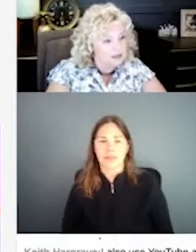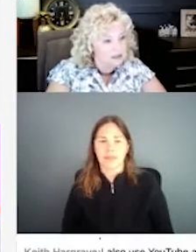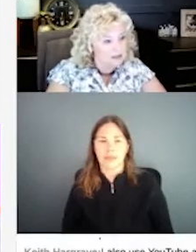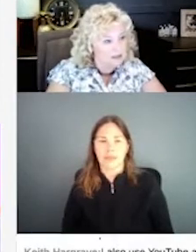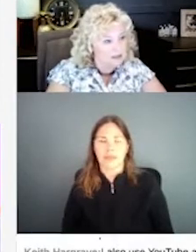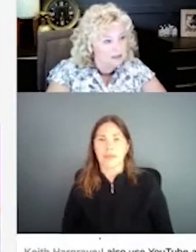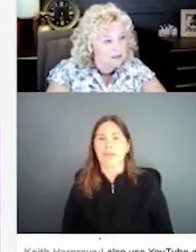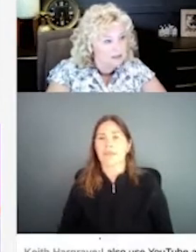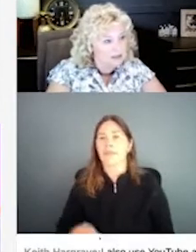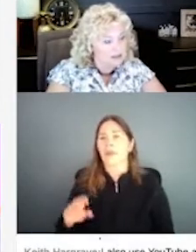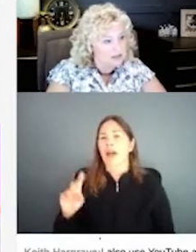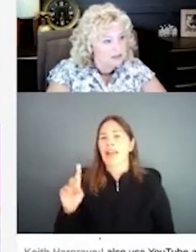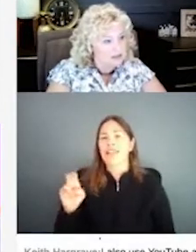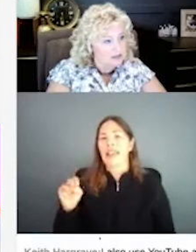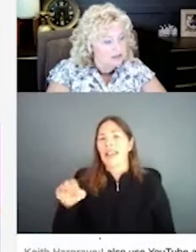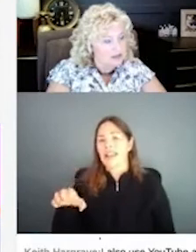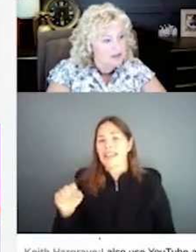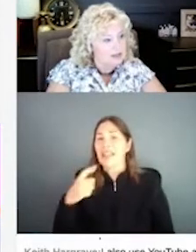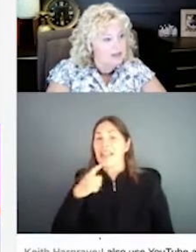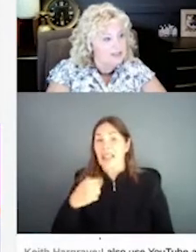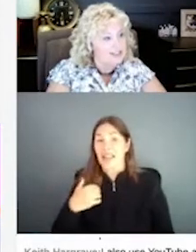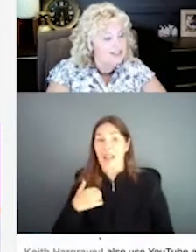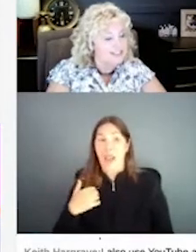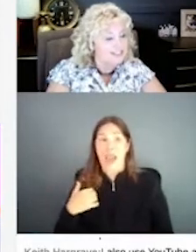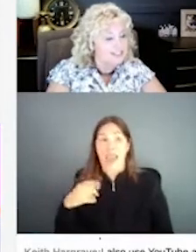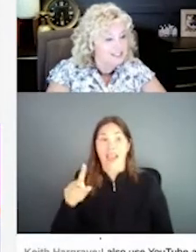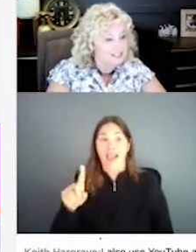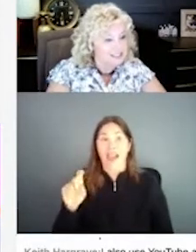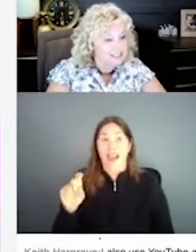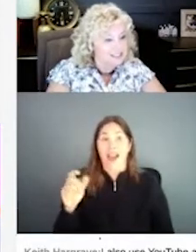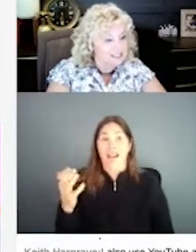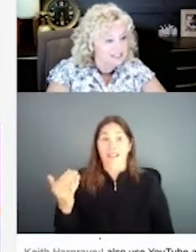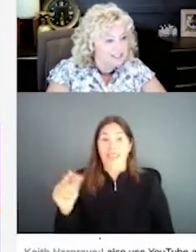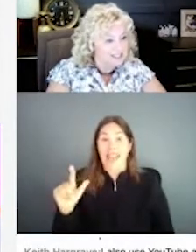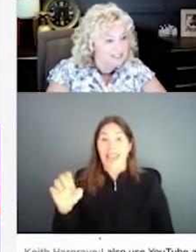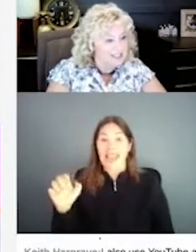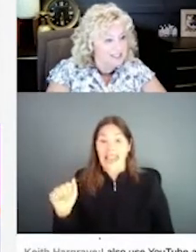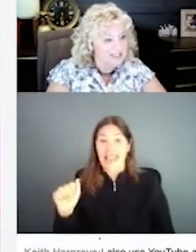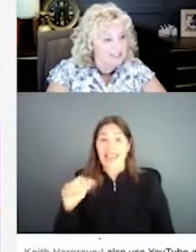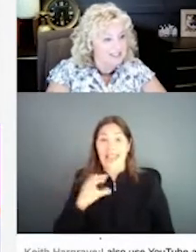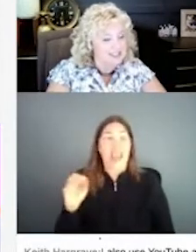I will say that, we have 115 LEAs in 100 different